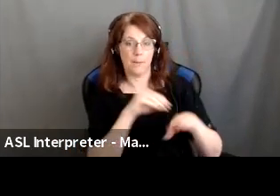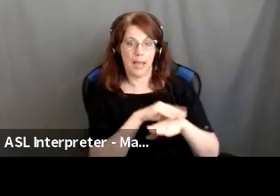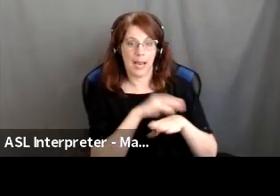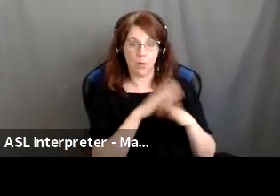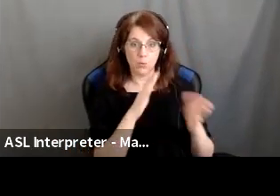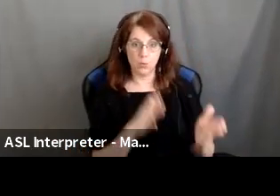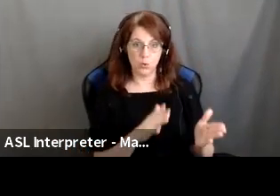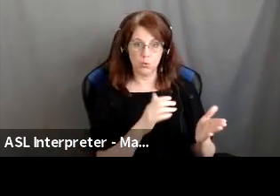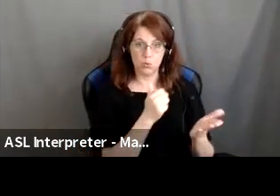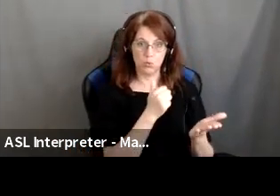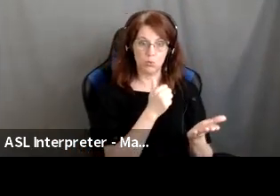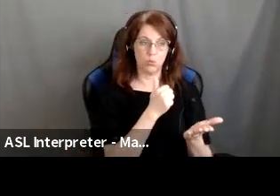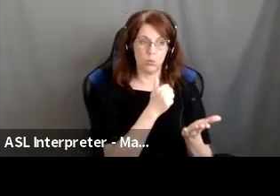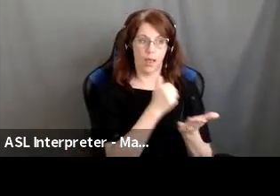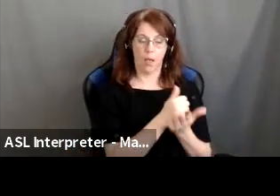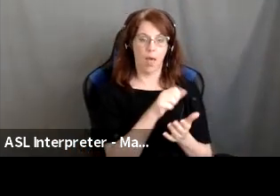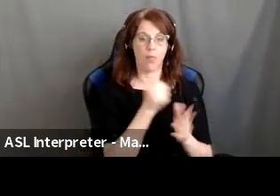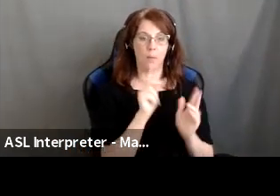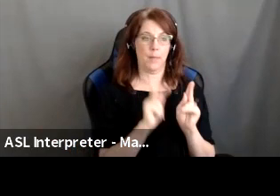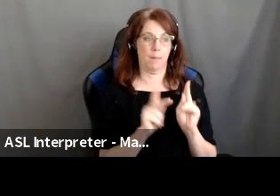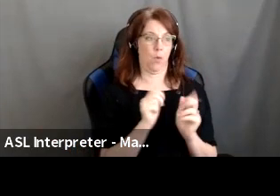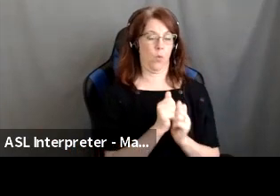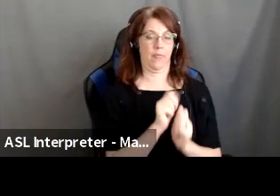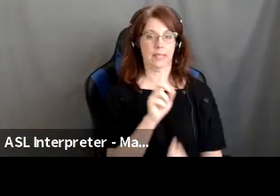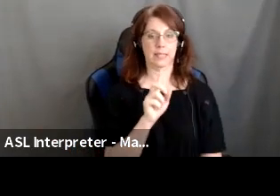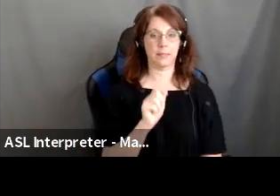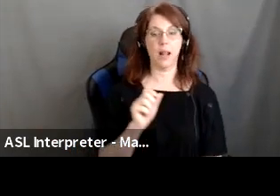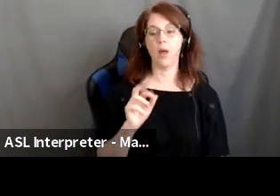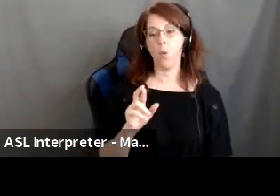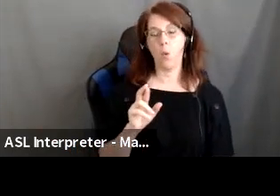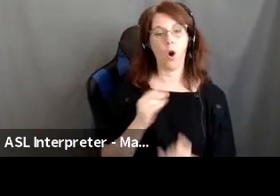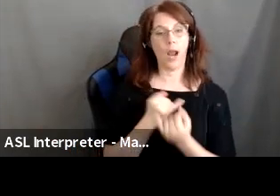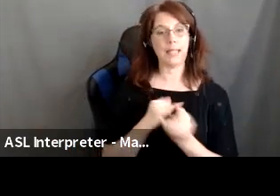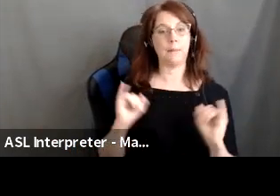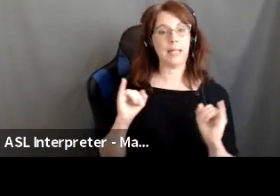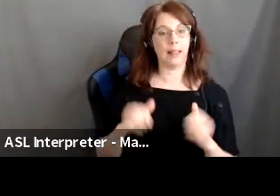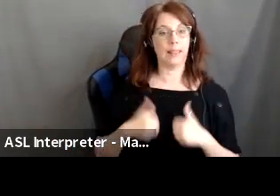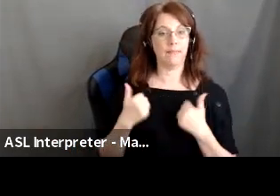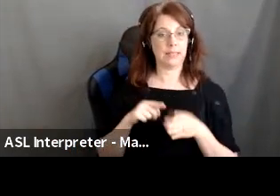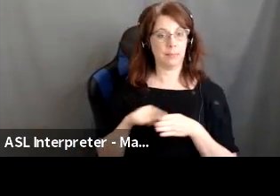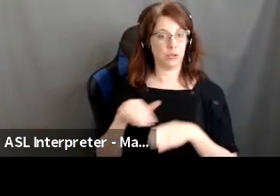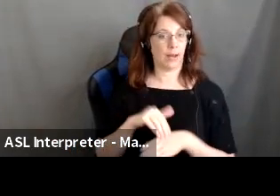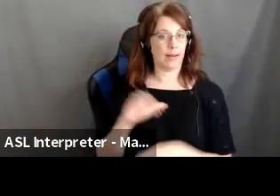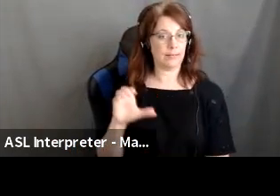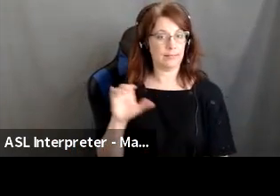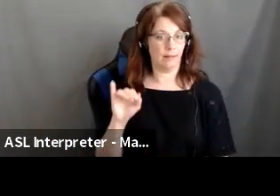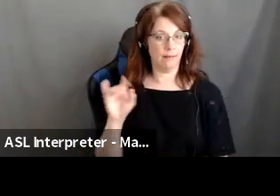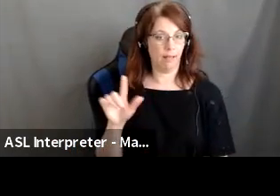disabilities like themselves, for example, or maybe an independent living specialist at a SIL, then they